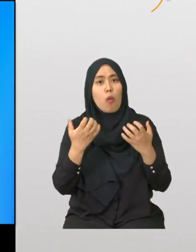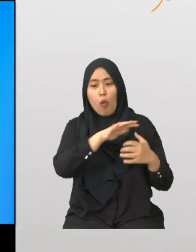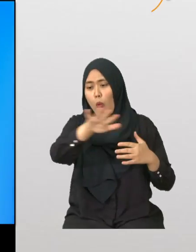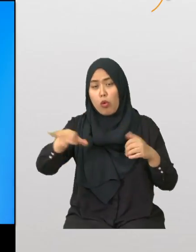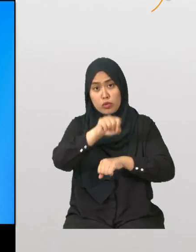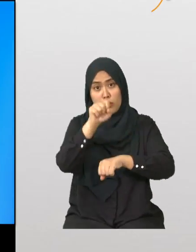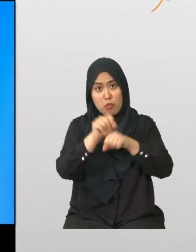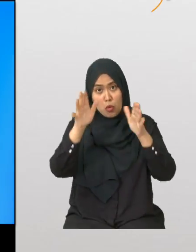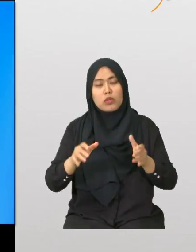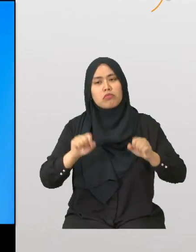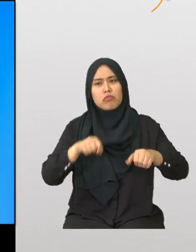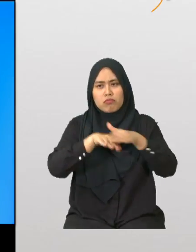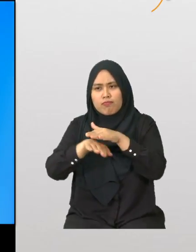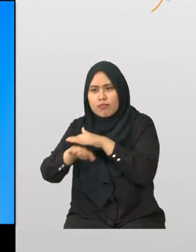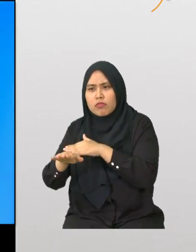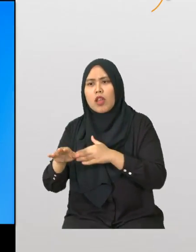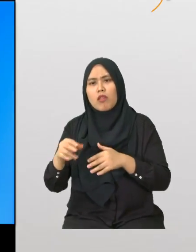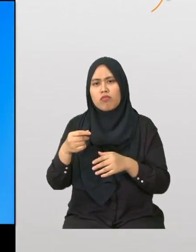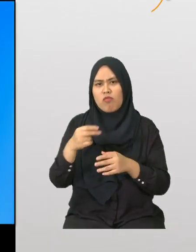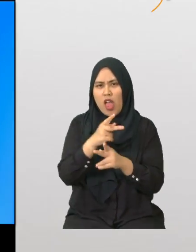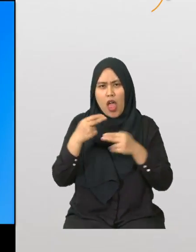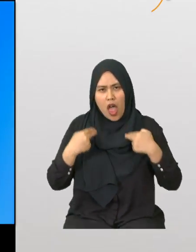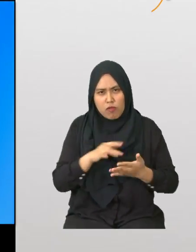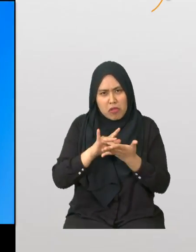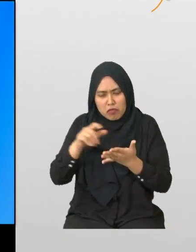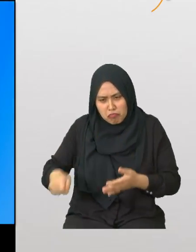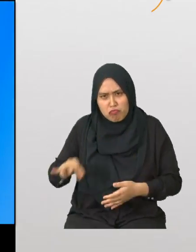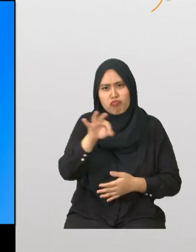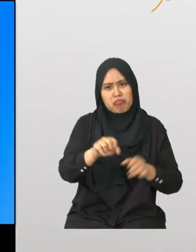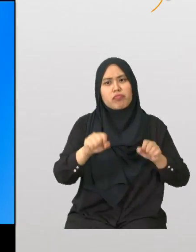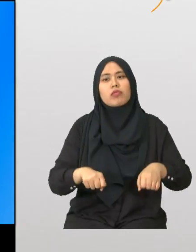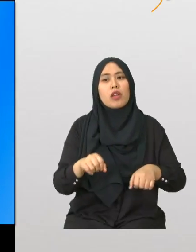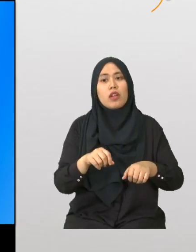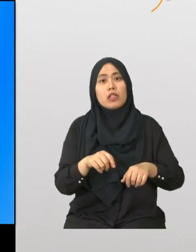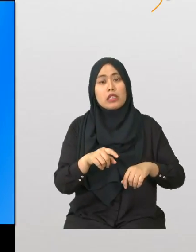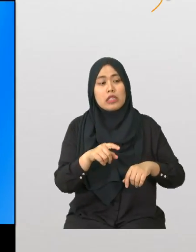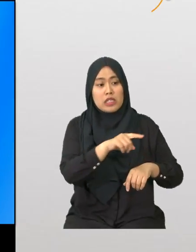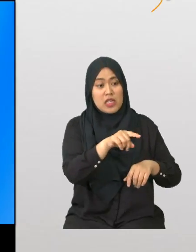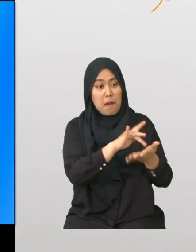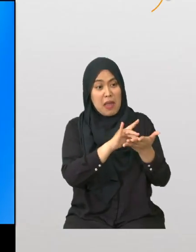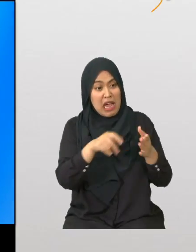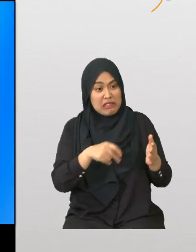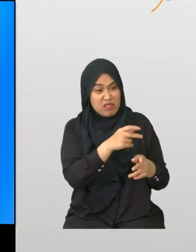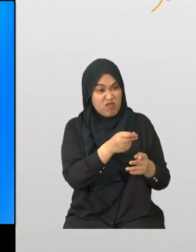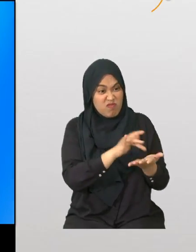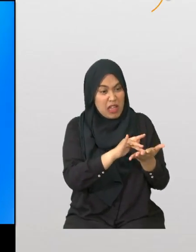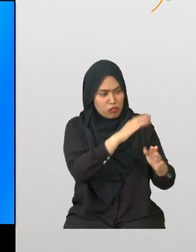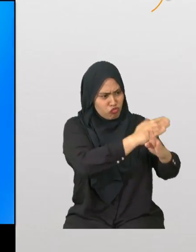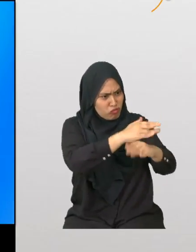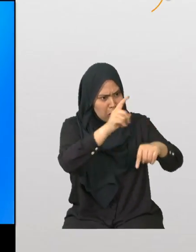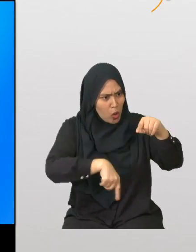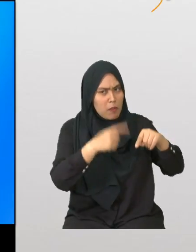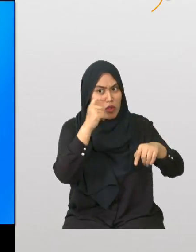to affordable, high-quality healthcare. No one should be denied medical care because they can't afford it. And that is